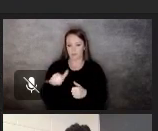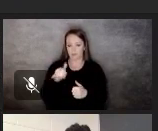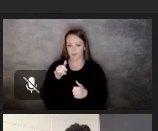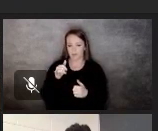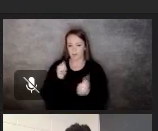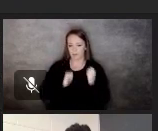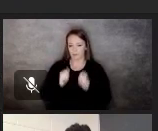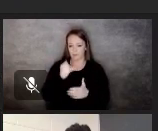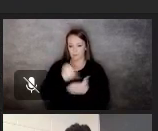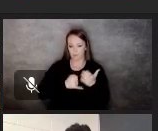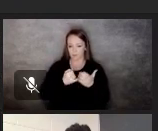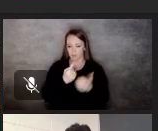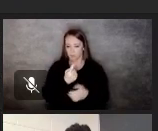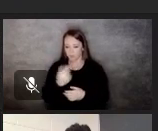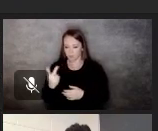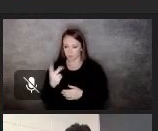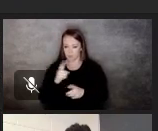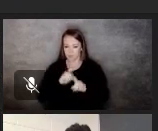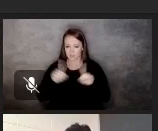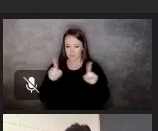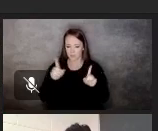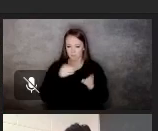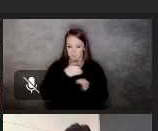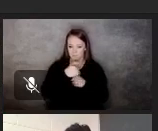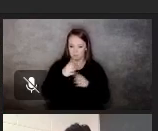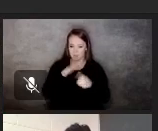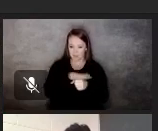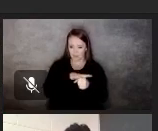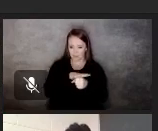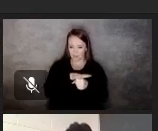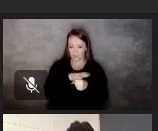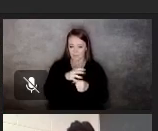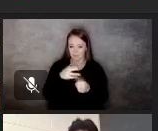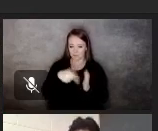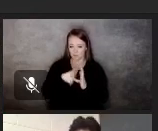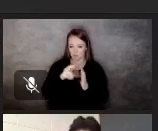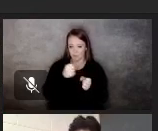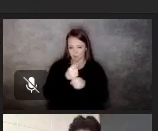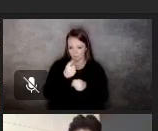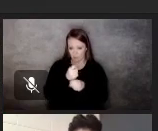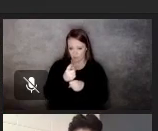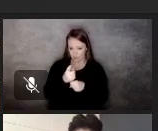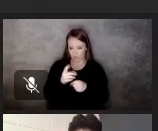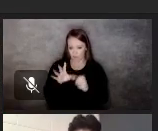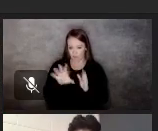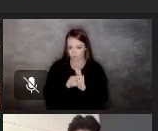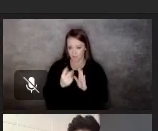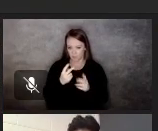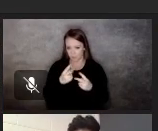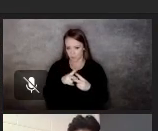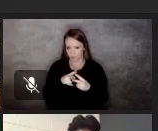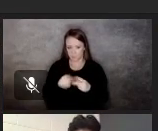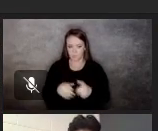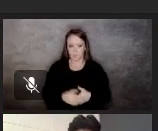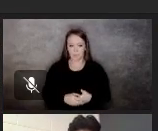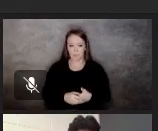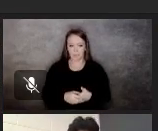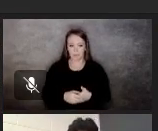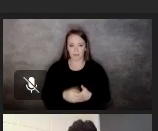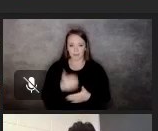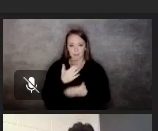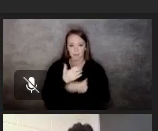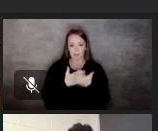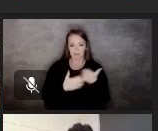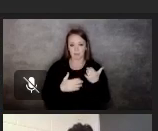different content areas reviewed per year. And so there are some criteria that are